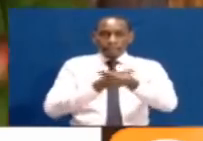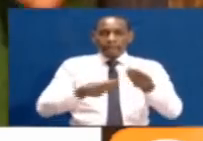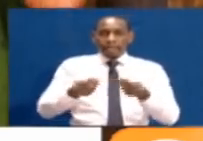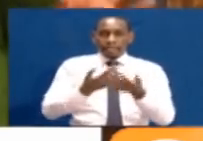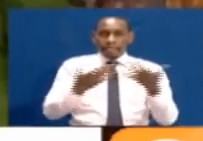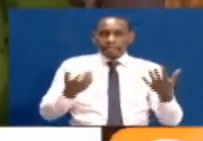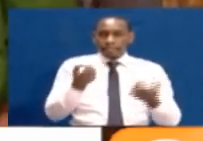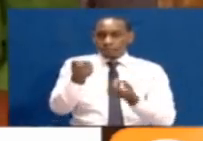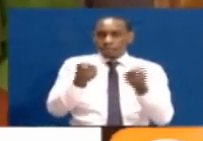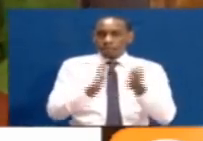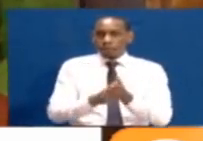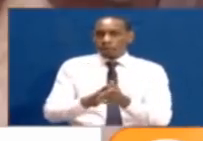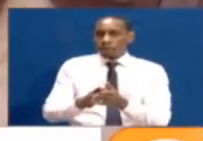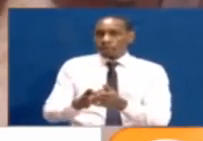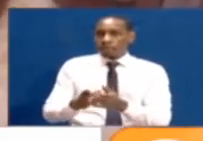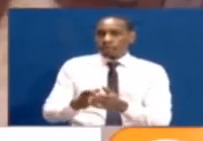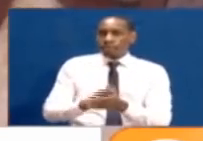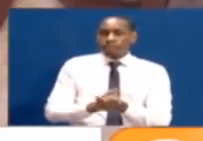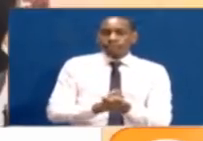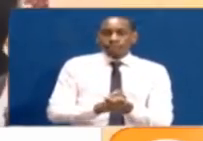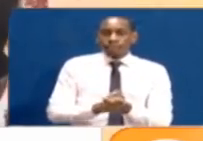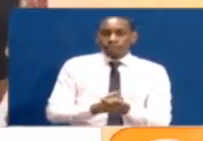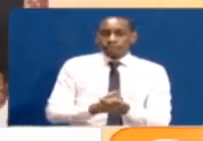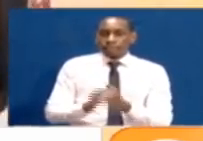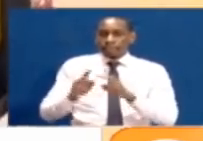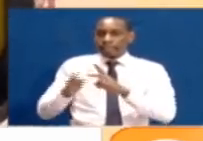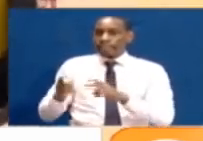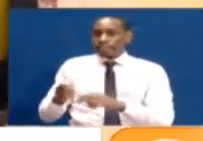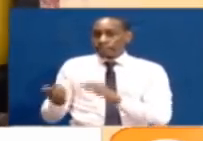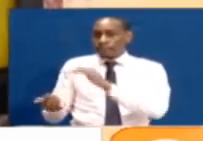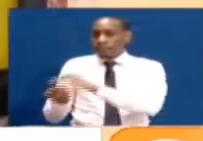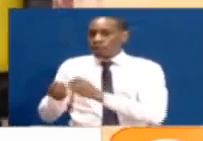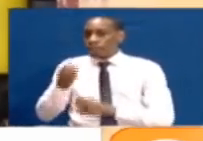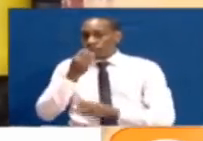From breakfast to supper.